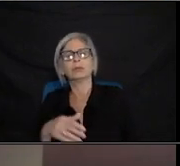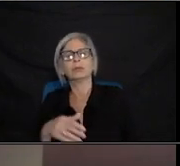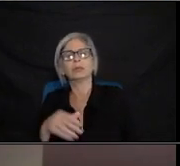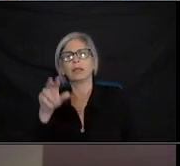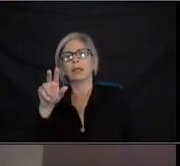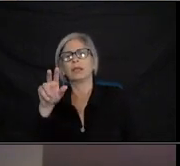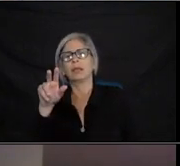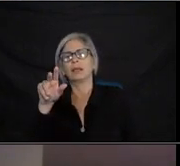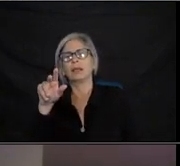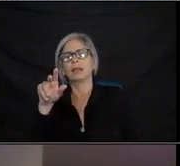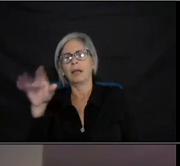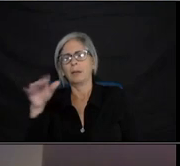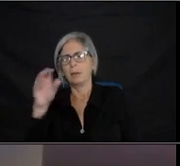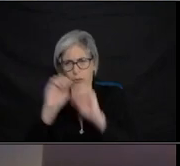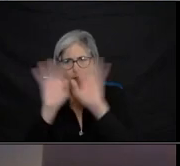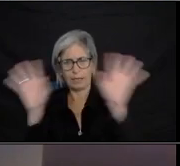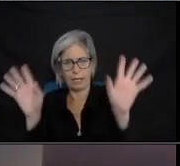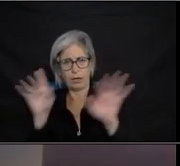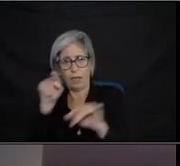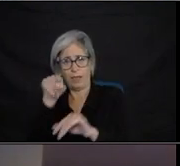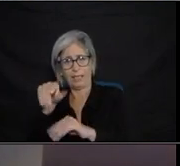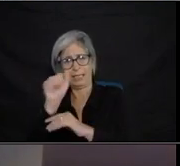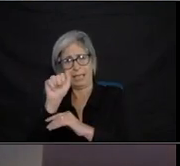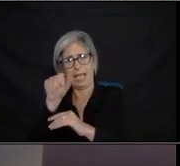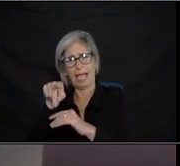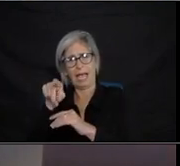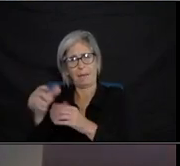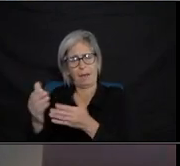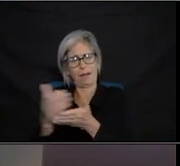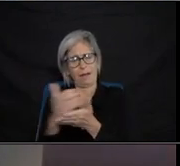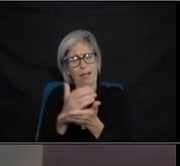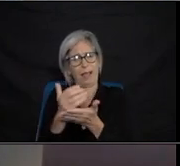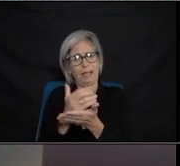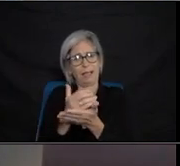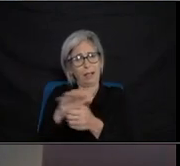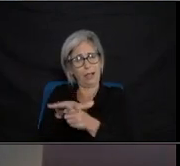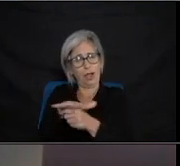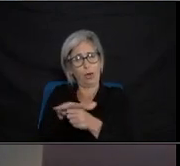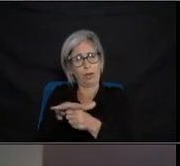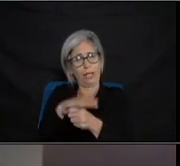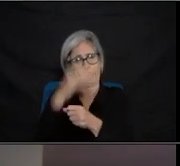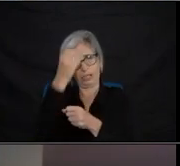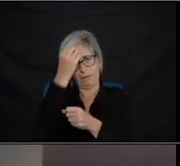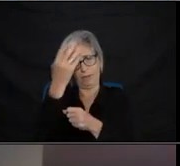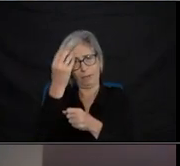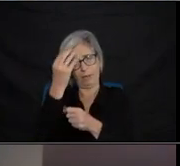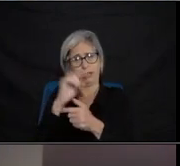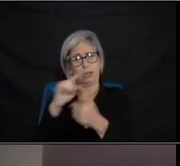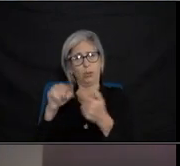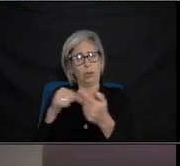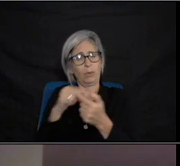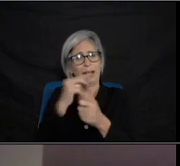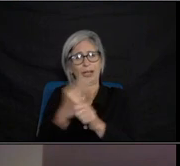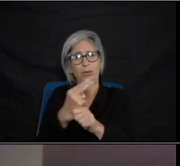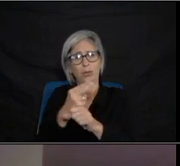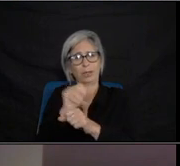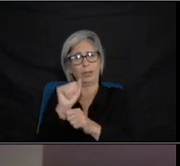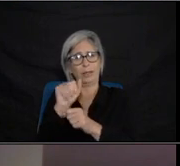just wanted to be clear, Andrew, is this app collecting like location information when we're not using the